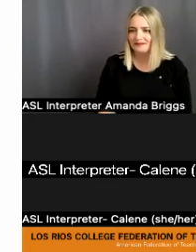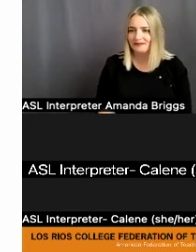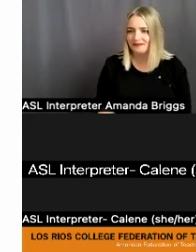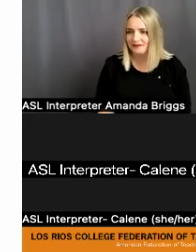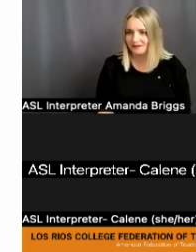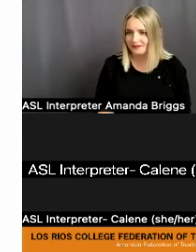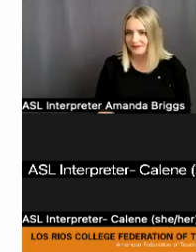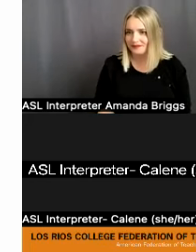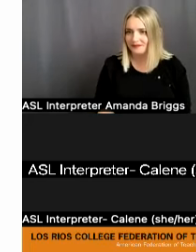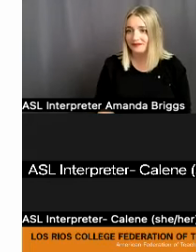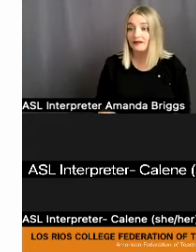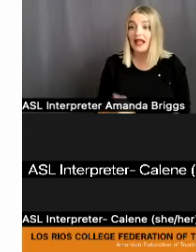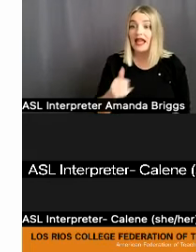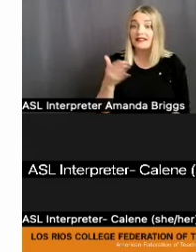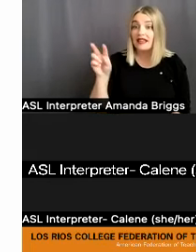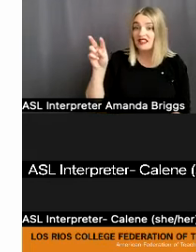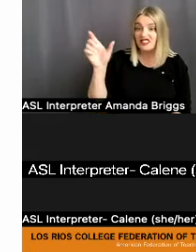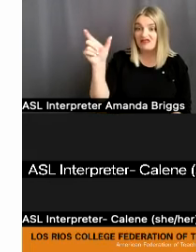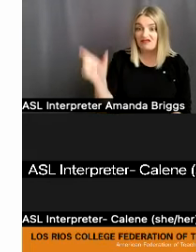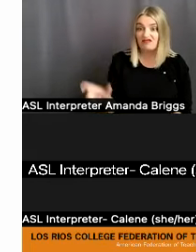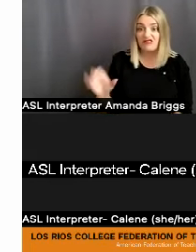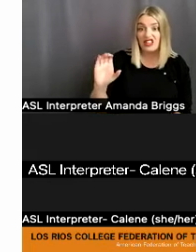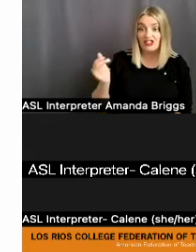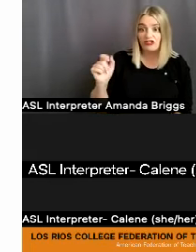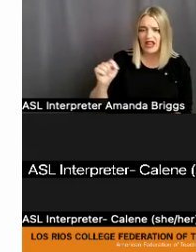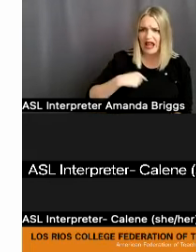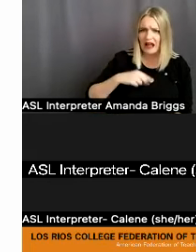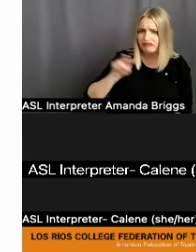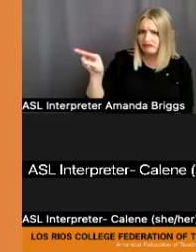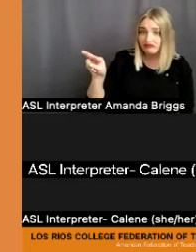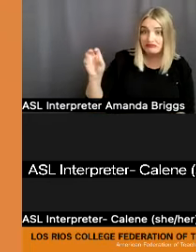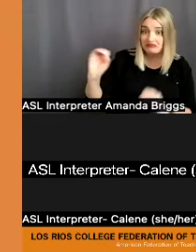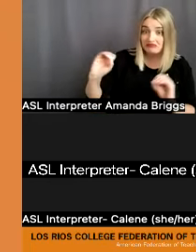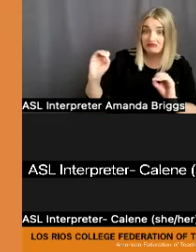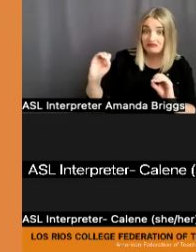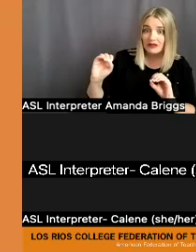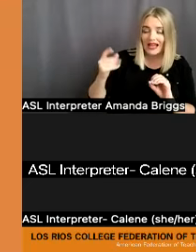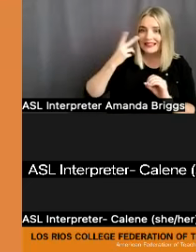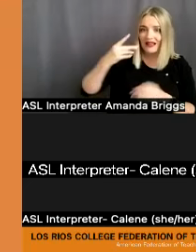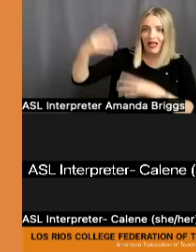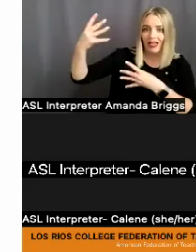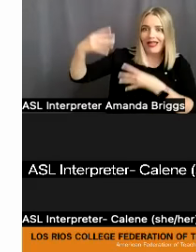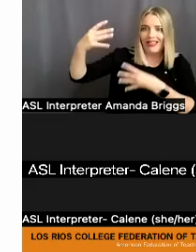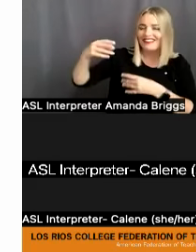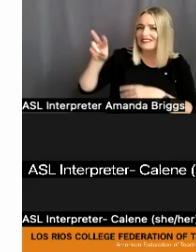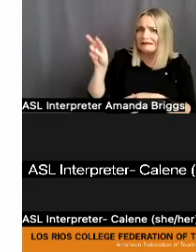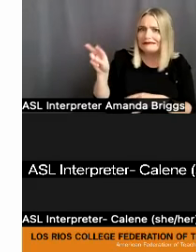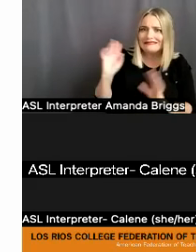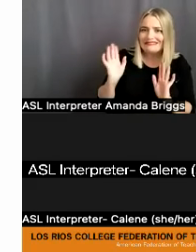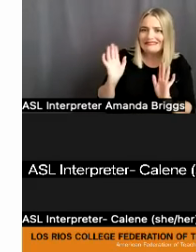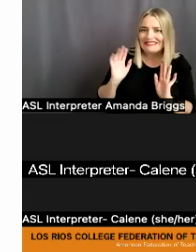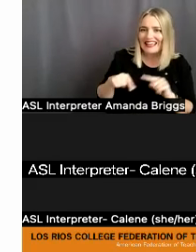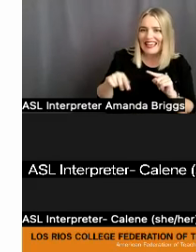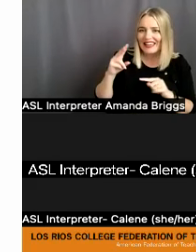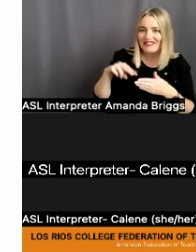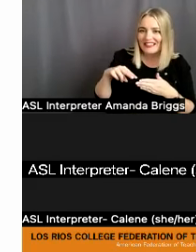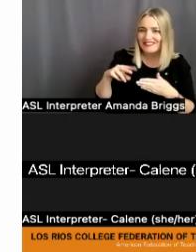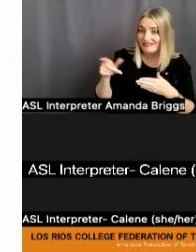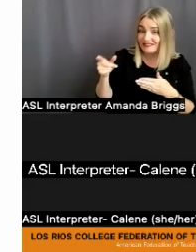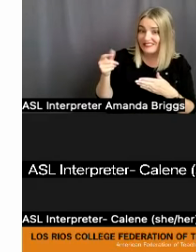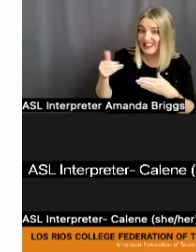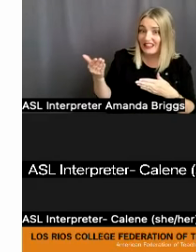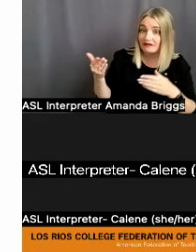Is there anything in the chat that I need to respond to? I'm just seeing that I can see the numbers going up, so I can't tell if there's anything to respond to.